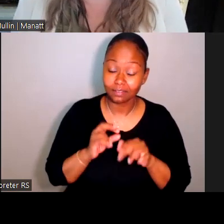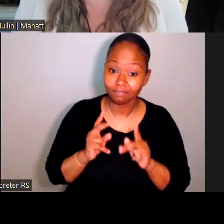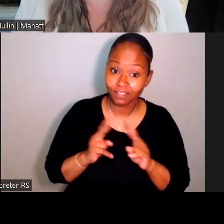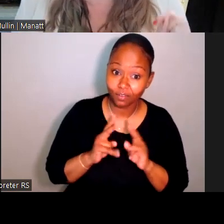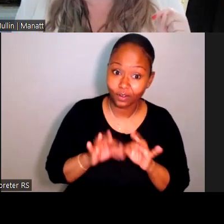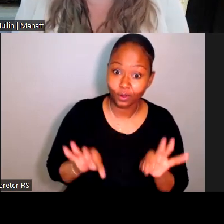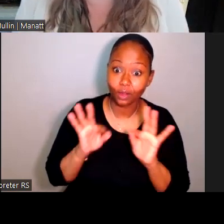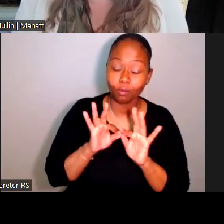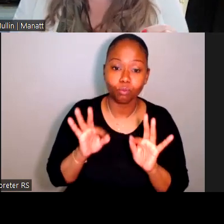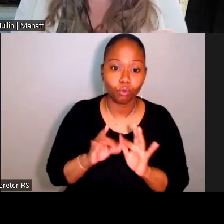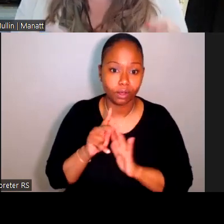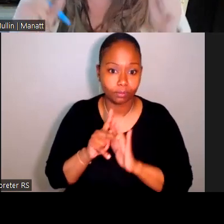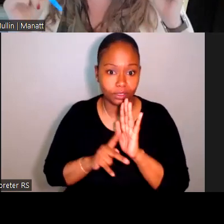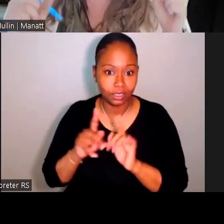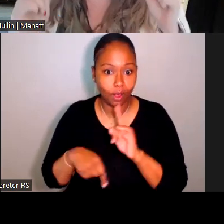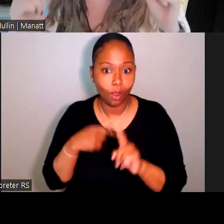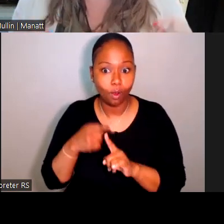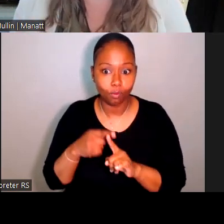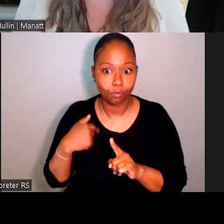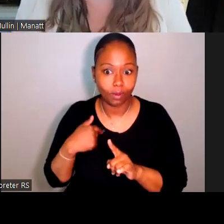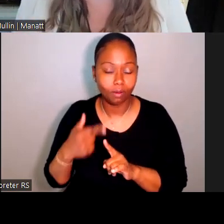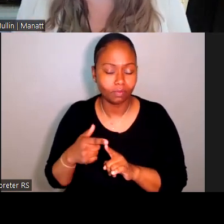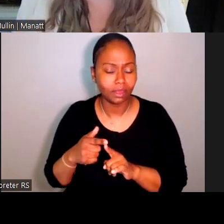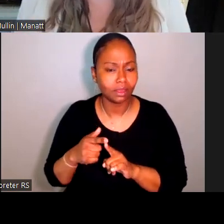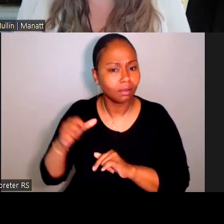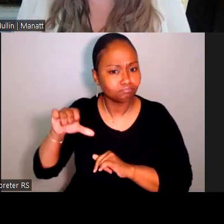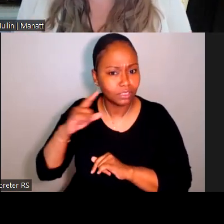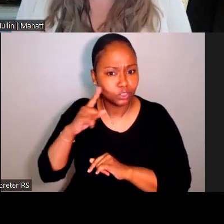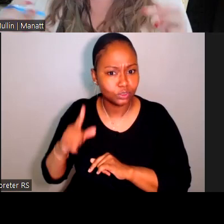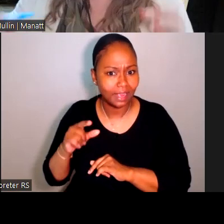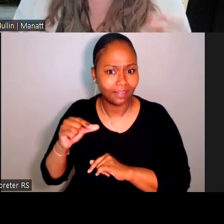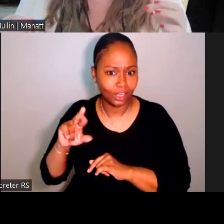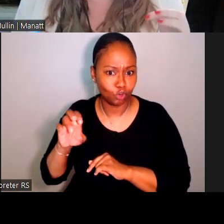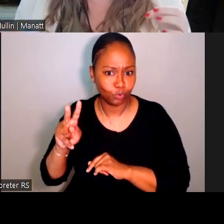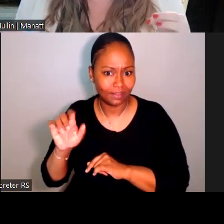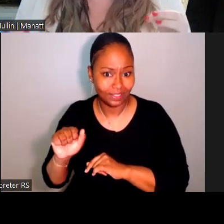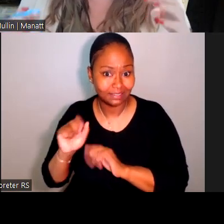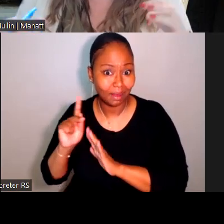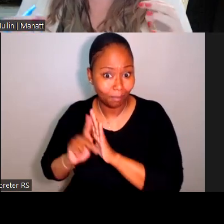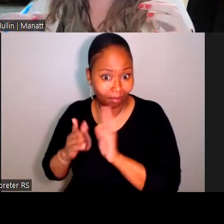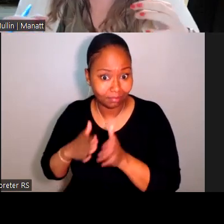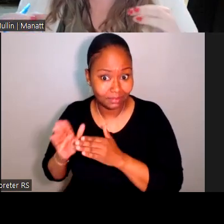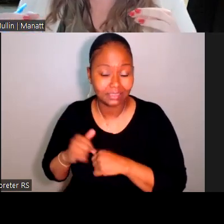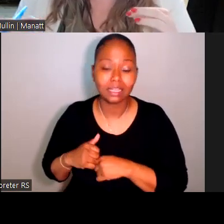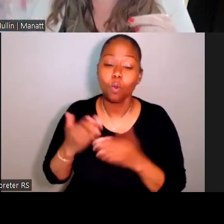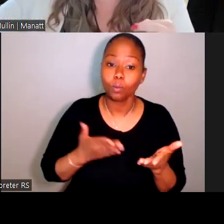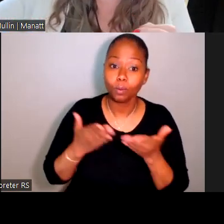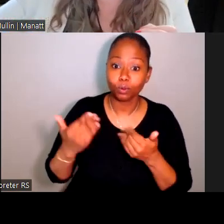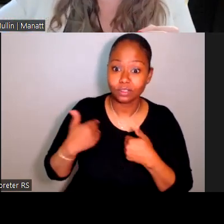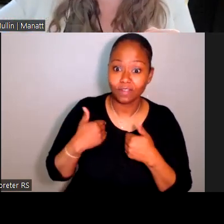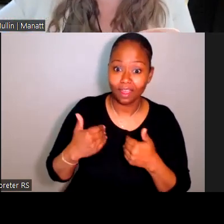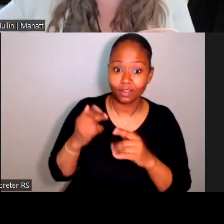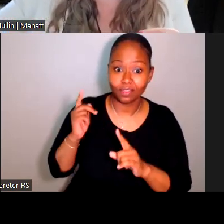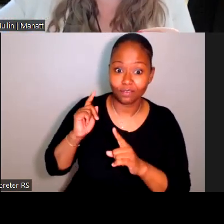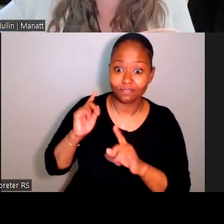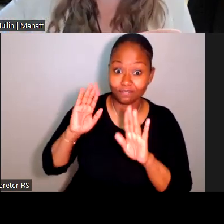around the appeals and grievance process that we want to spend a lot of time on in this work group. We are proposing having that be the focus of meeting